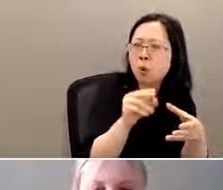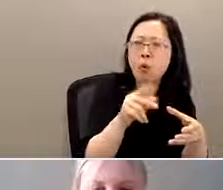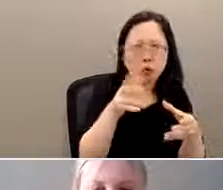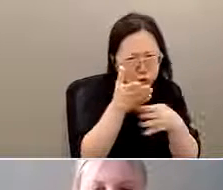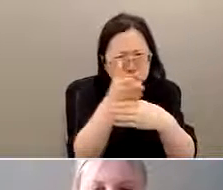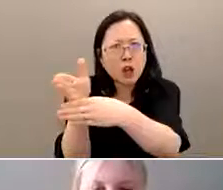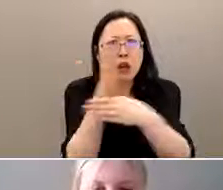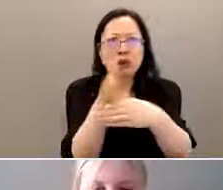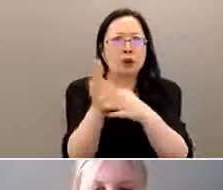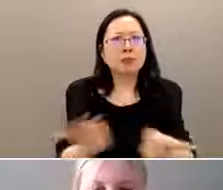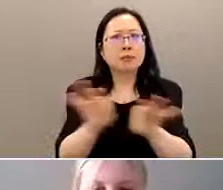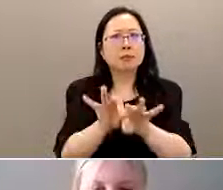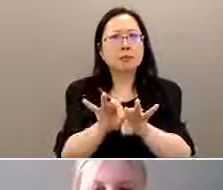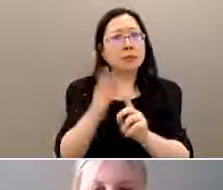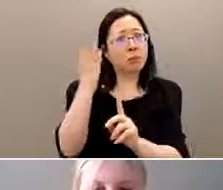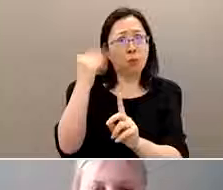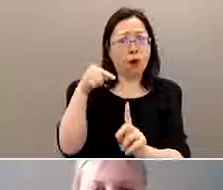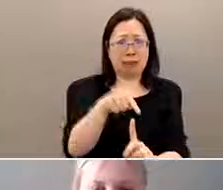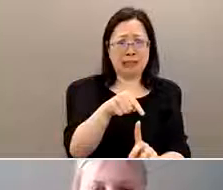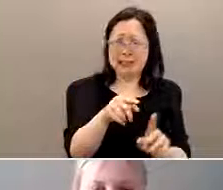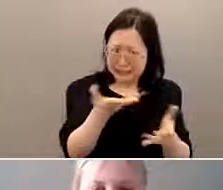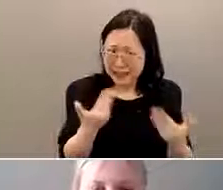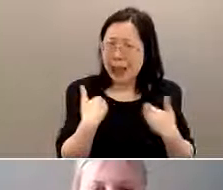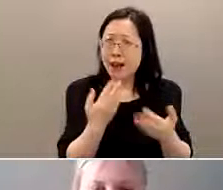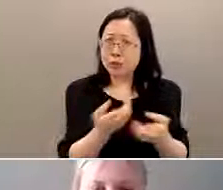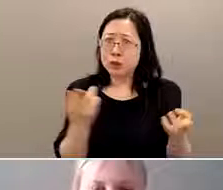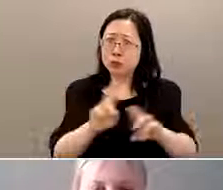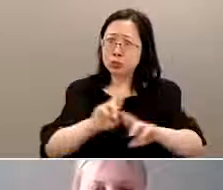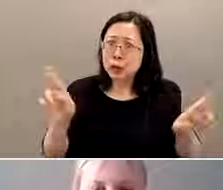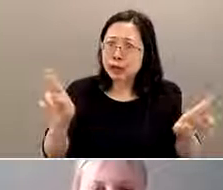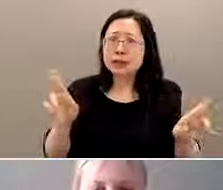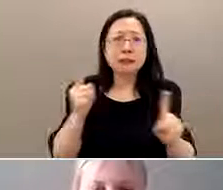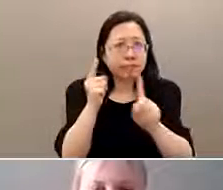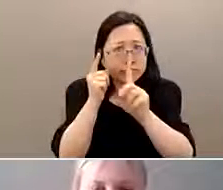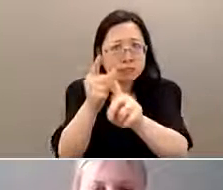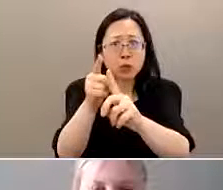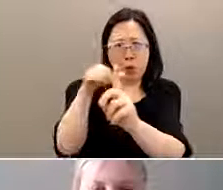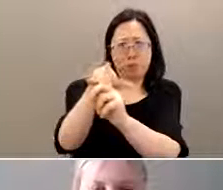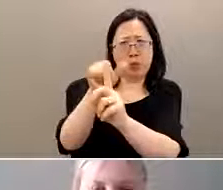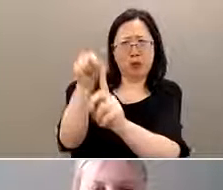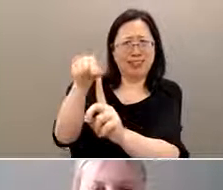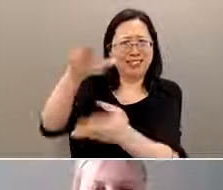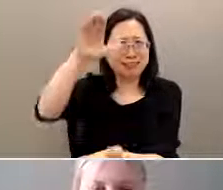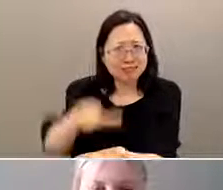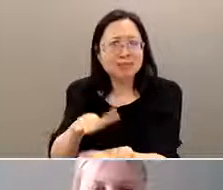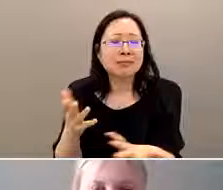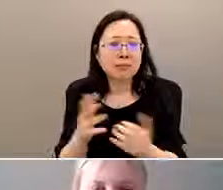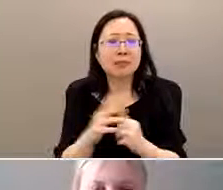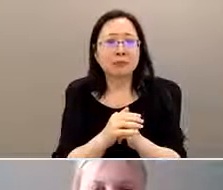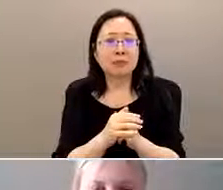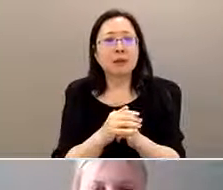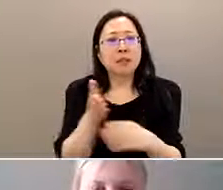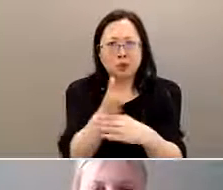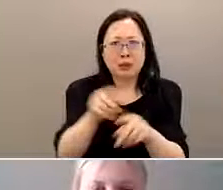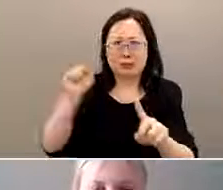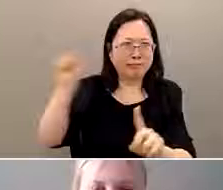people can work with these resources in order to target bullying behavior between older adults, so that they're